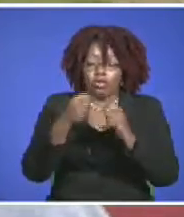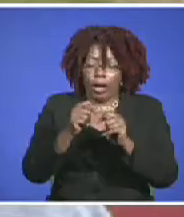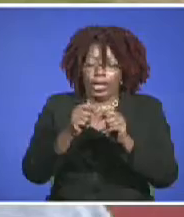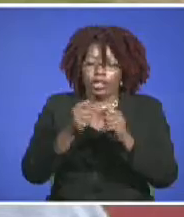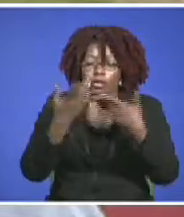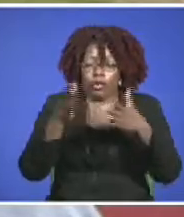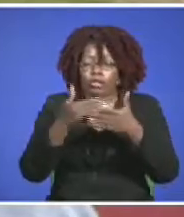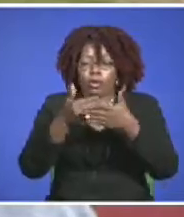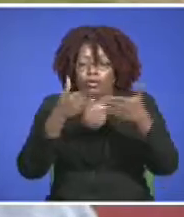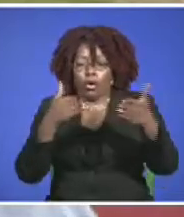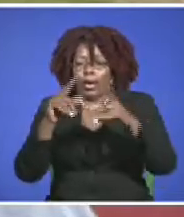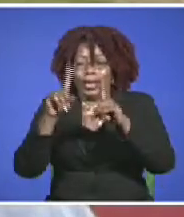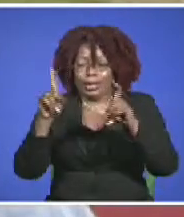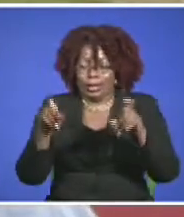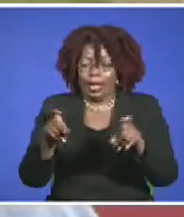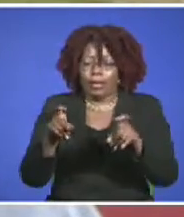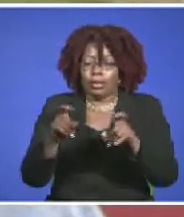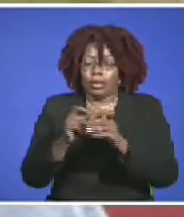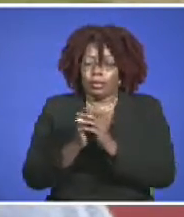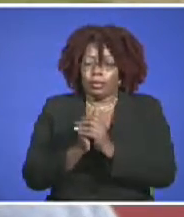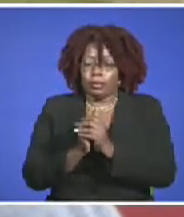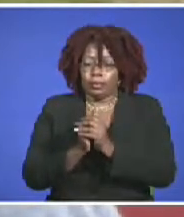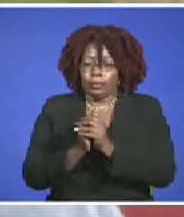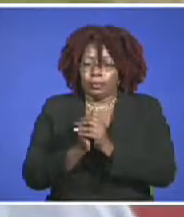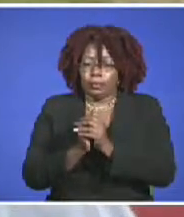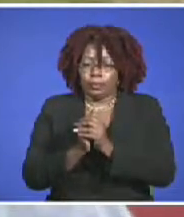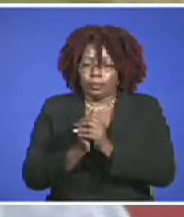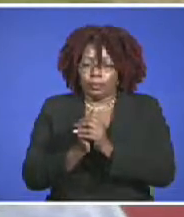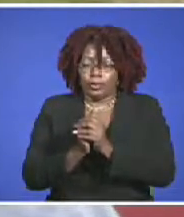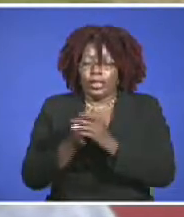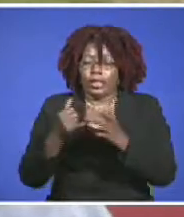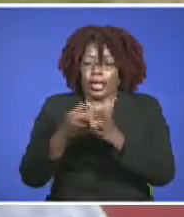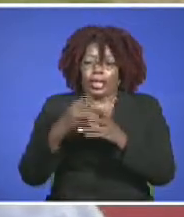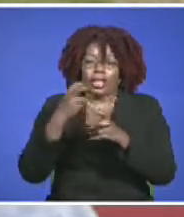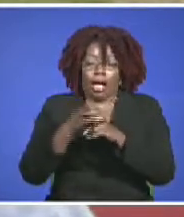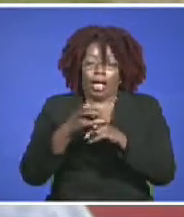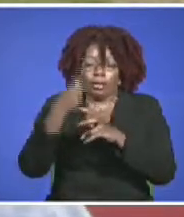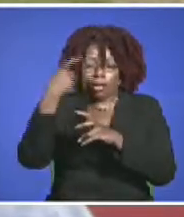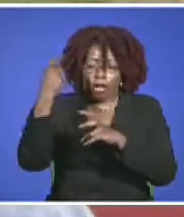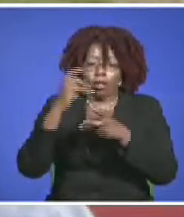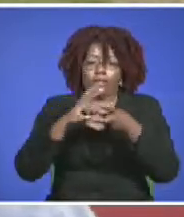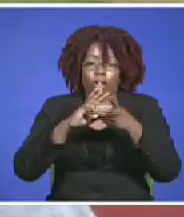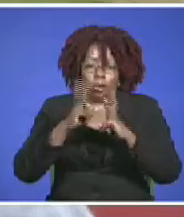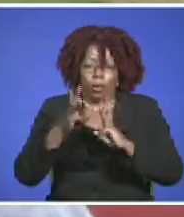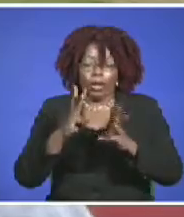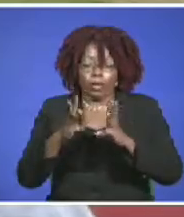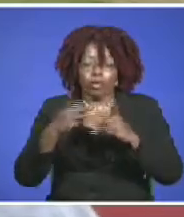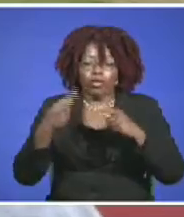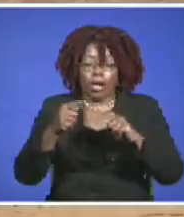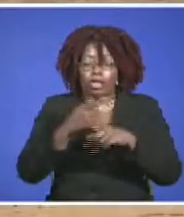exams, but it's kind of hard due to the weather, but we're going to try our best to